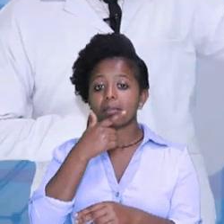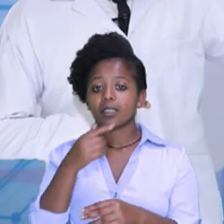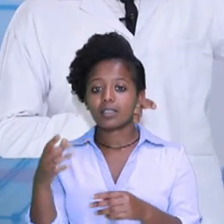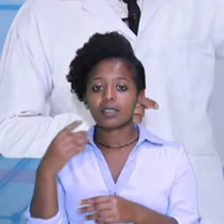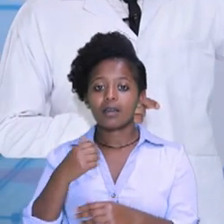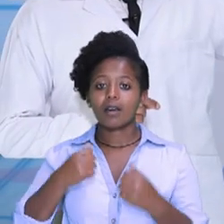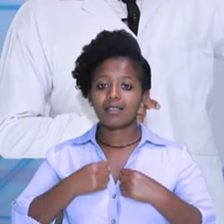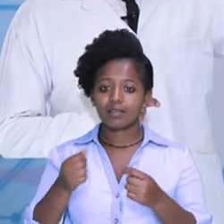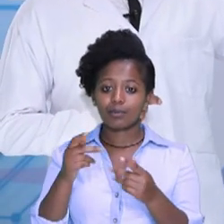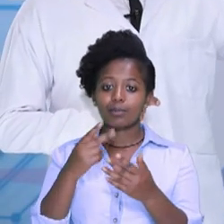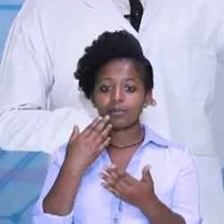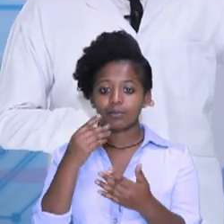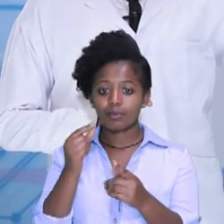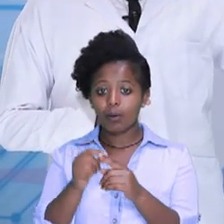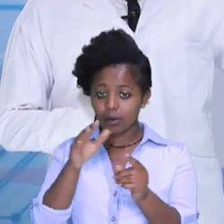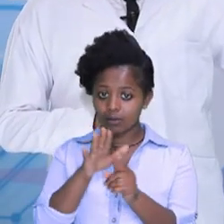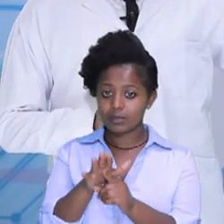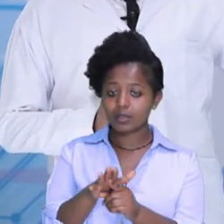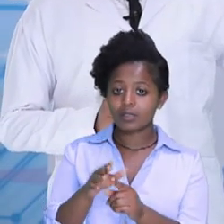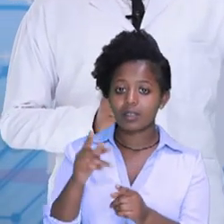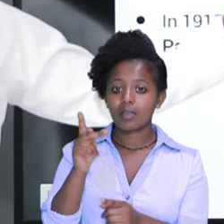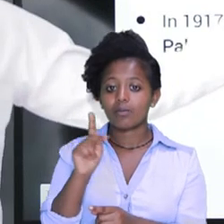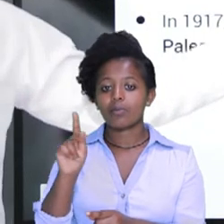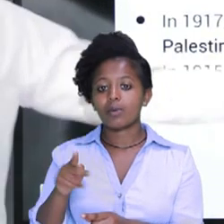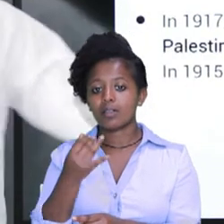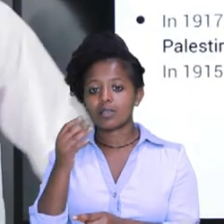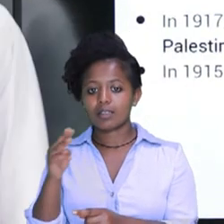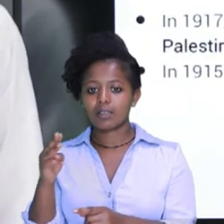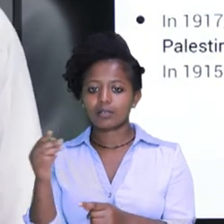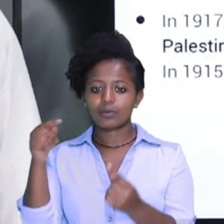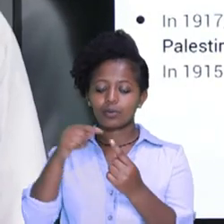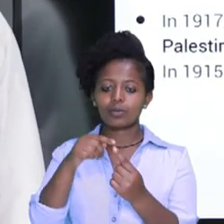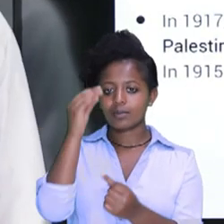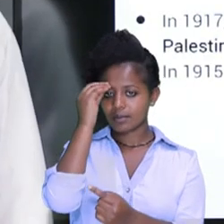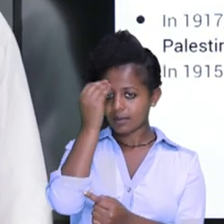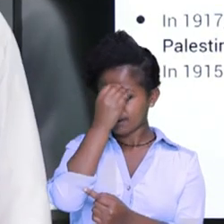had promised Palestine to the Arabs.